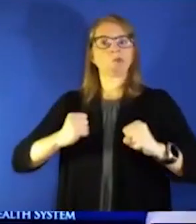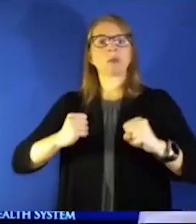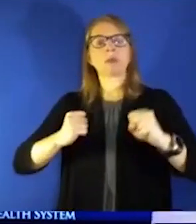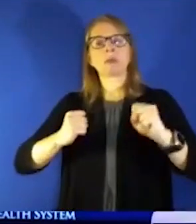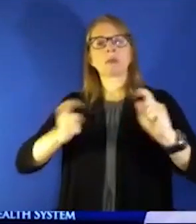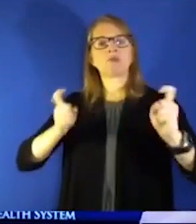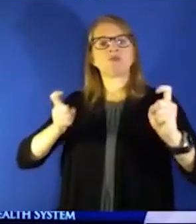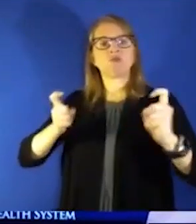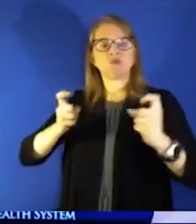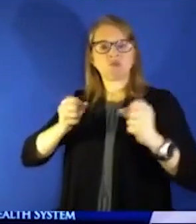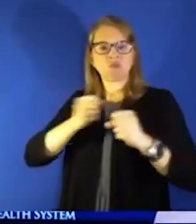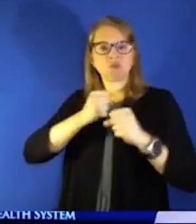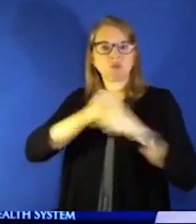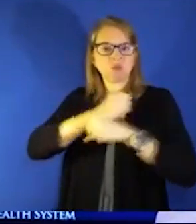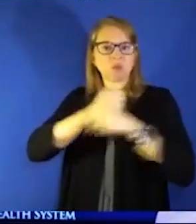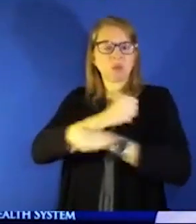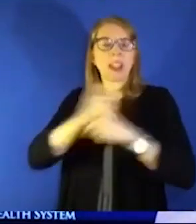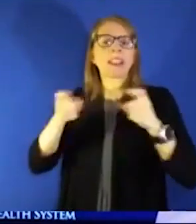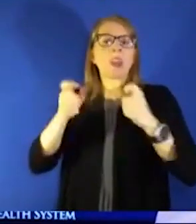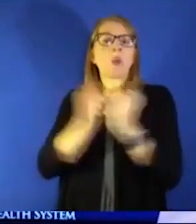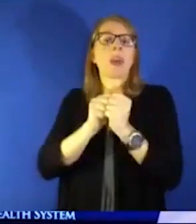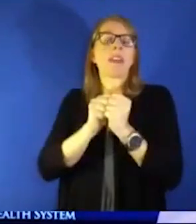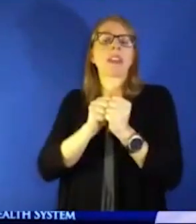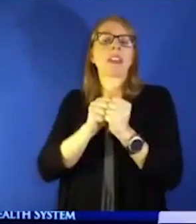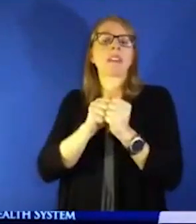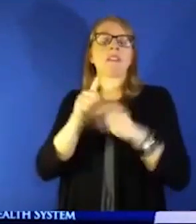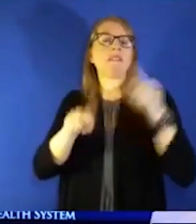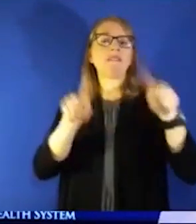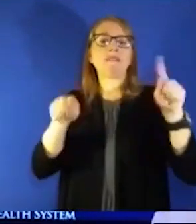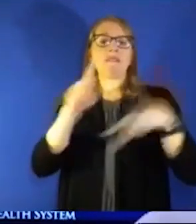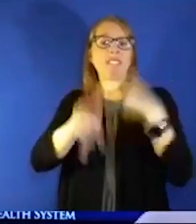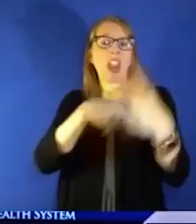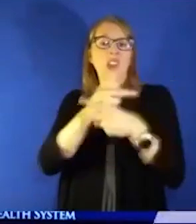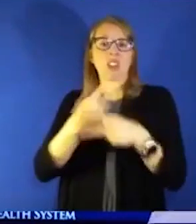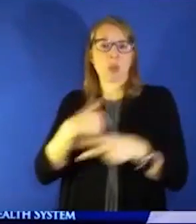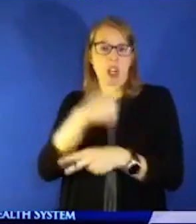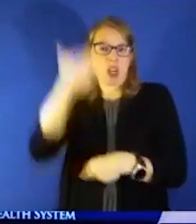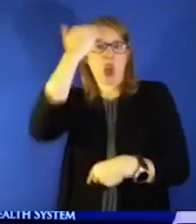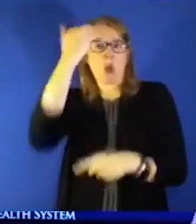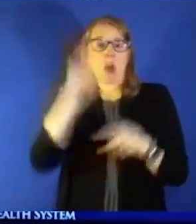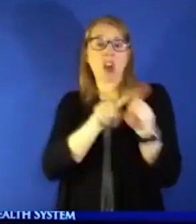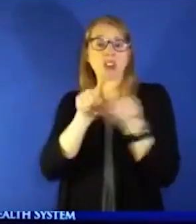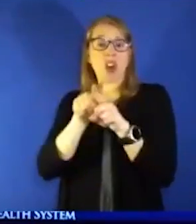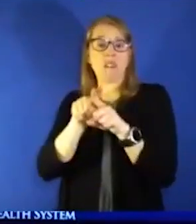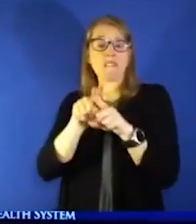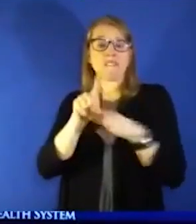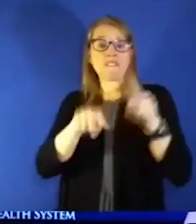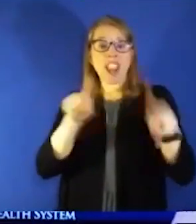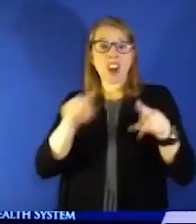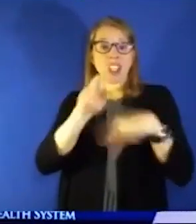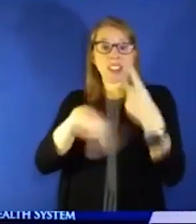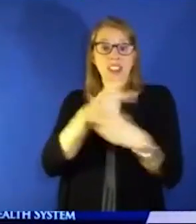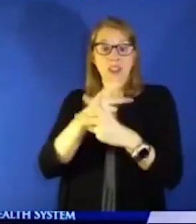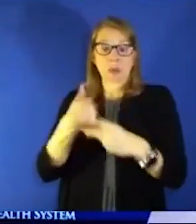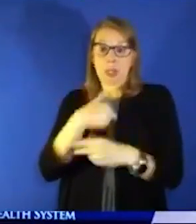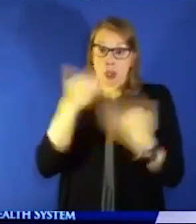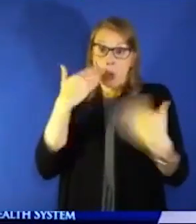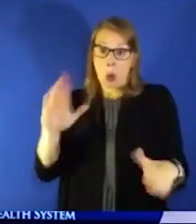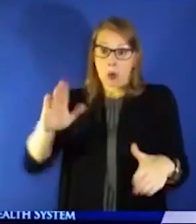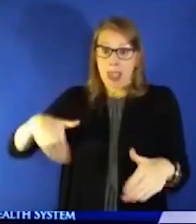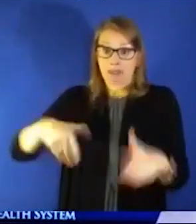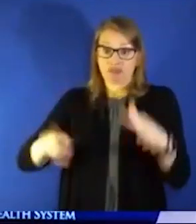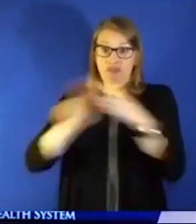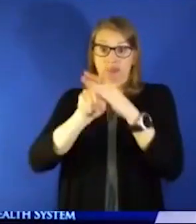to take on and deal with variants that we know about and even variants we don't know about yet. So that continues to be studied,